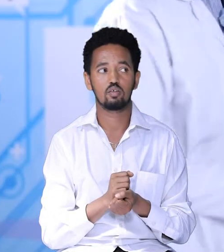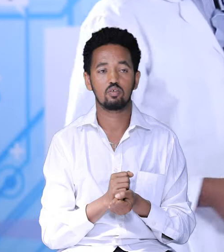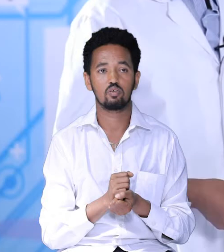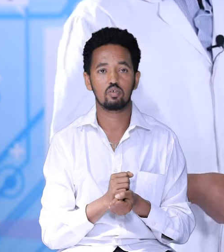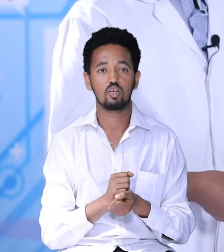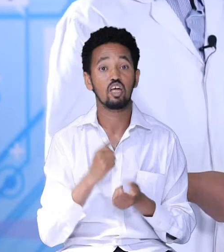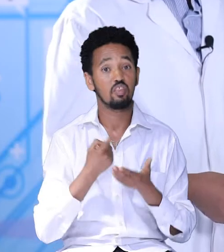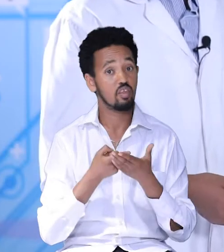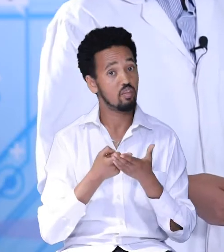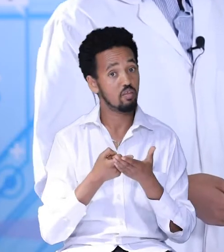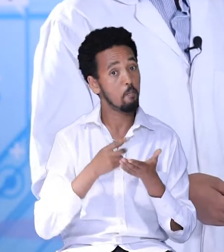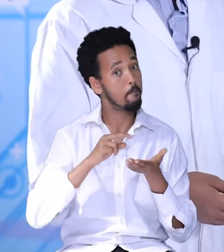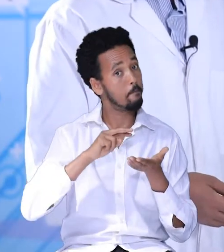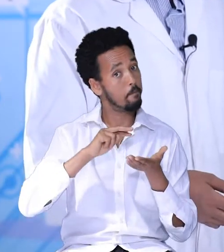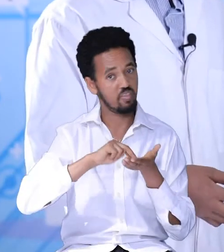This means